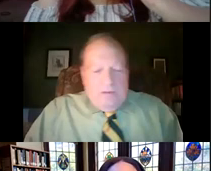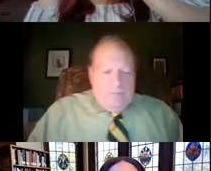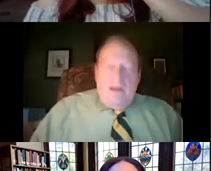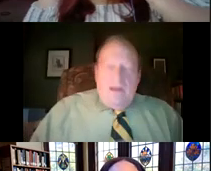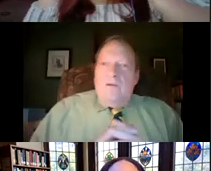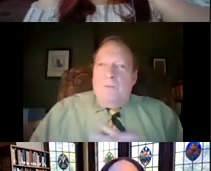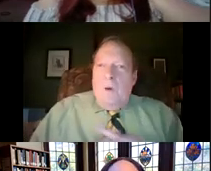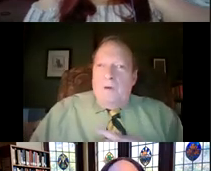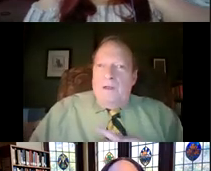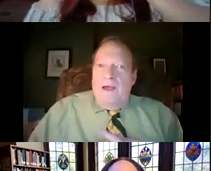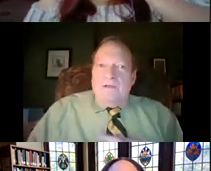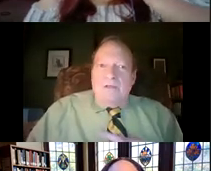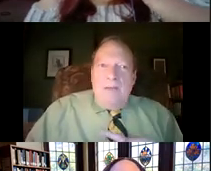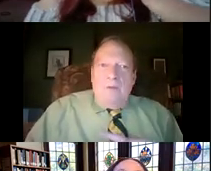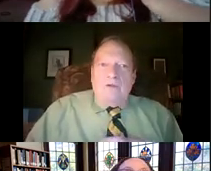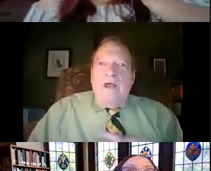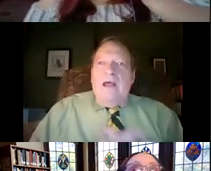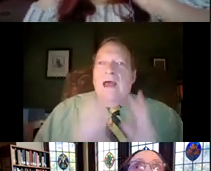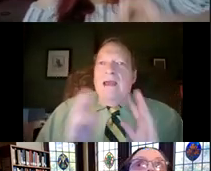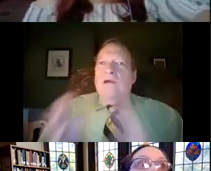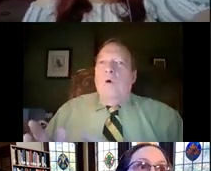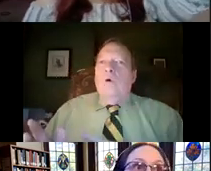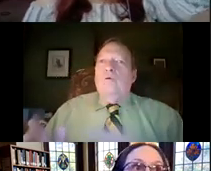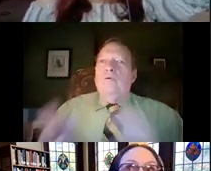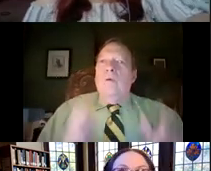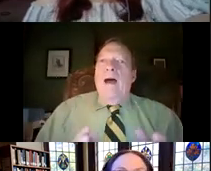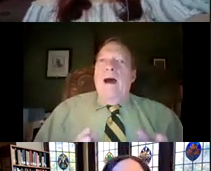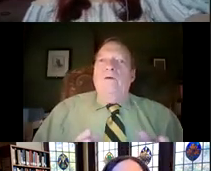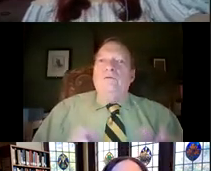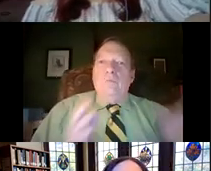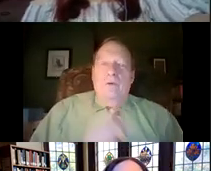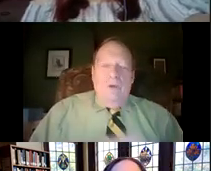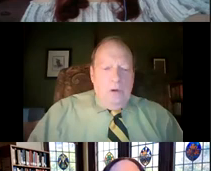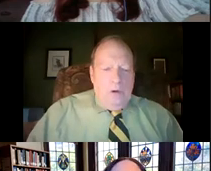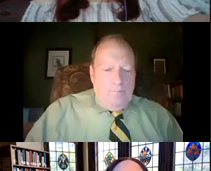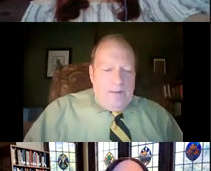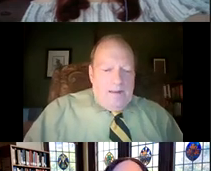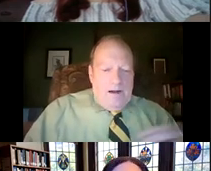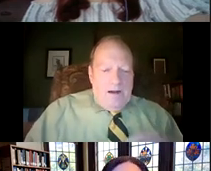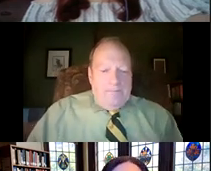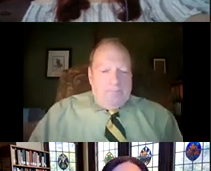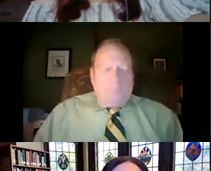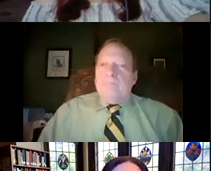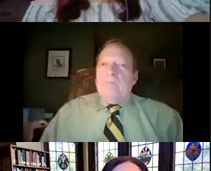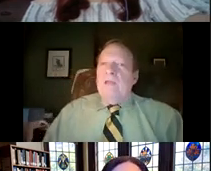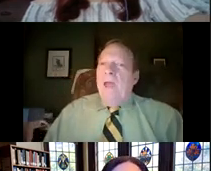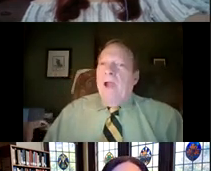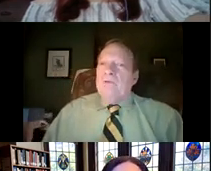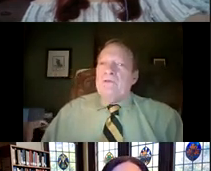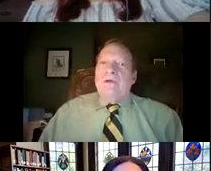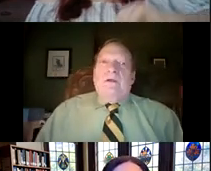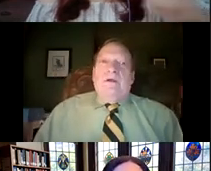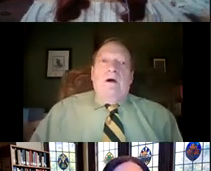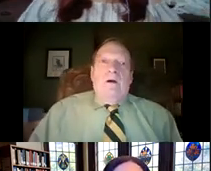French. Napoleon had established an École Normale Supérieure in